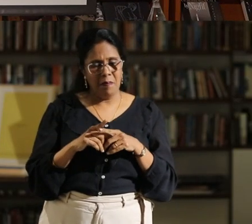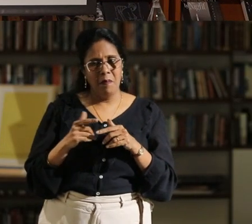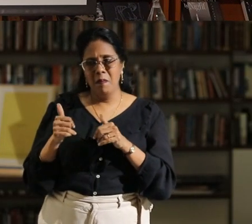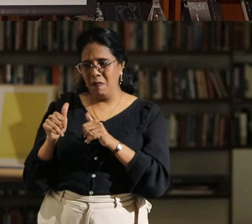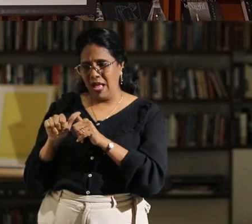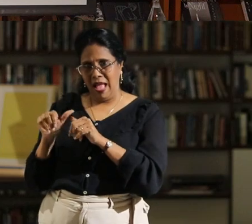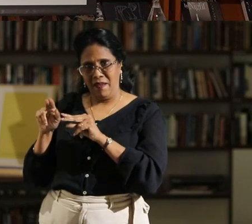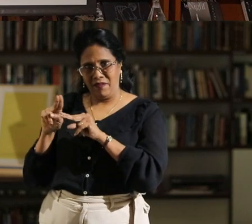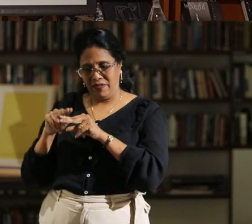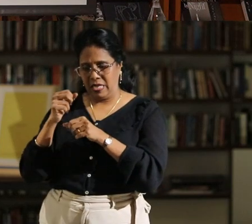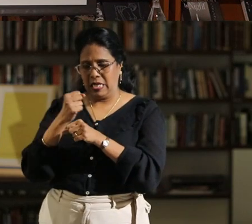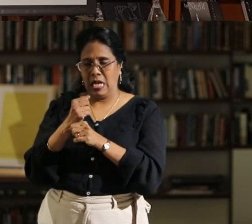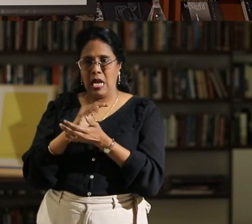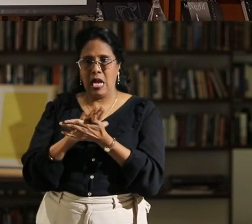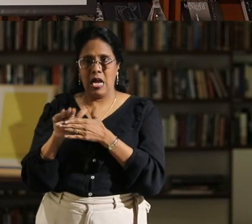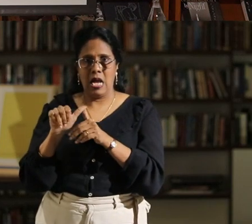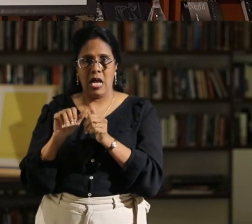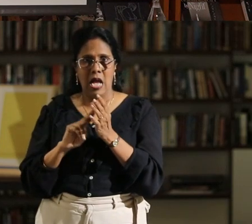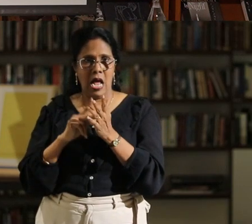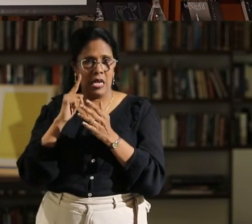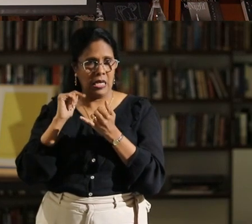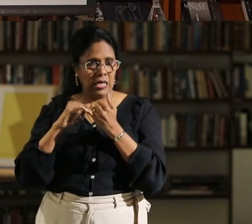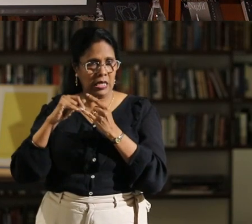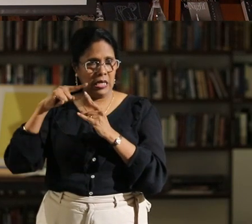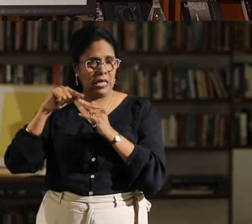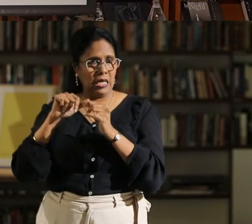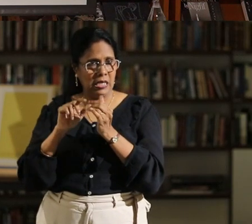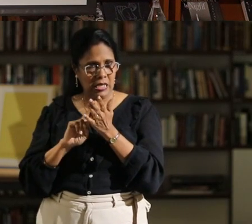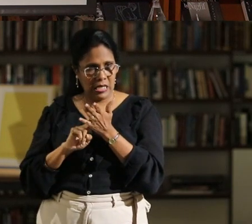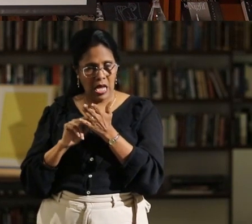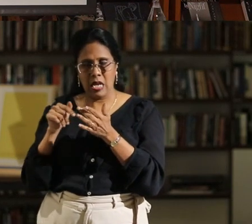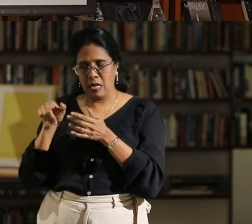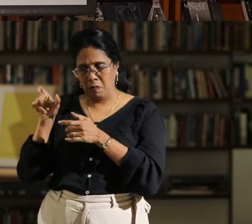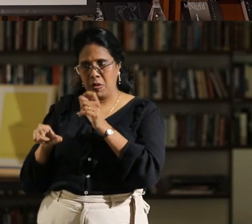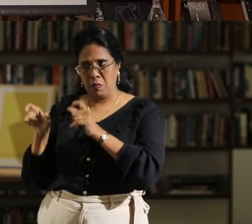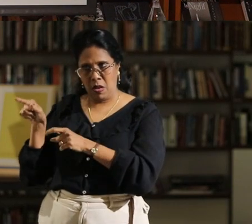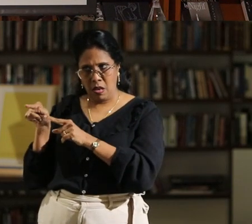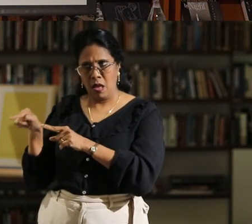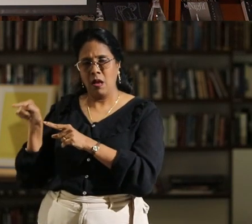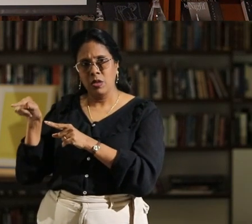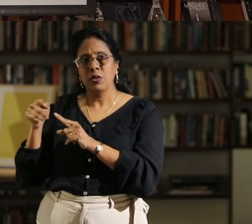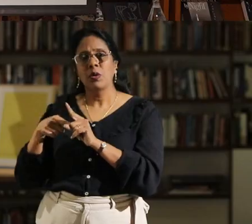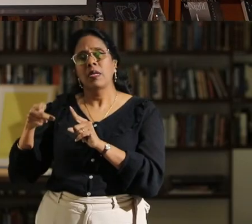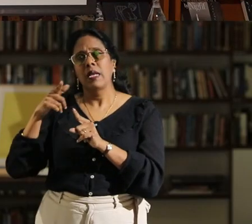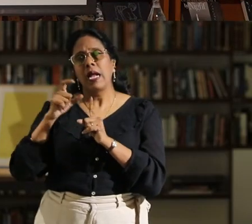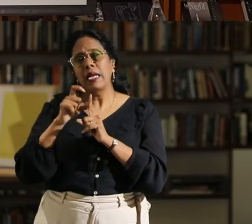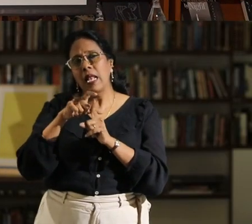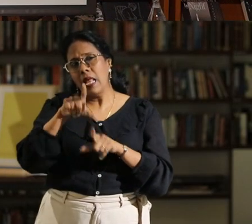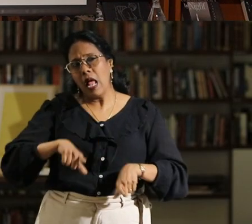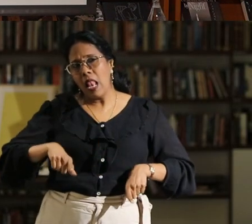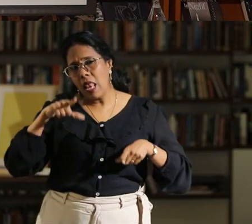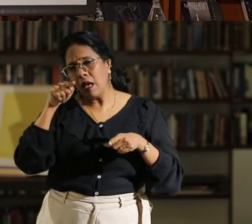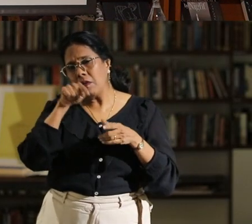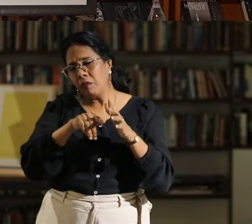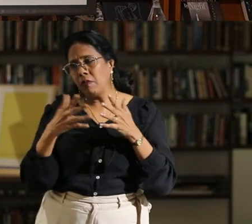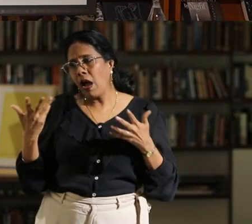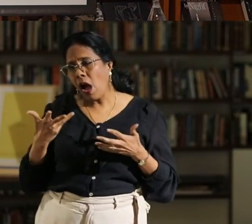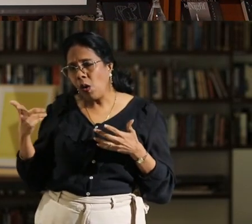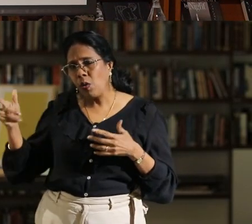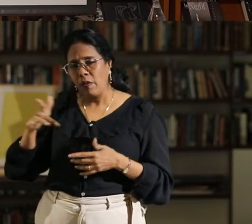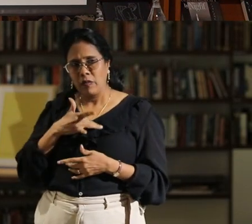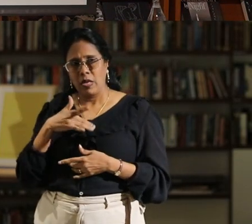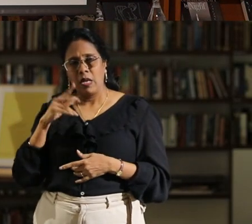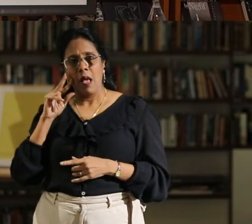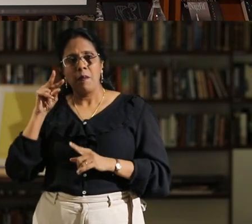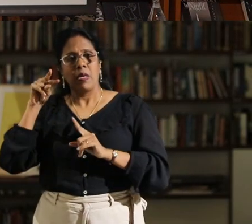people from Afghanistan see the city of Delhi. Can we think of a primer which gives us 25 words which